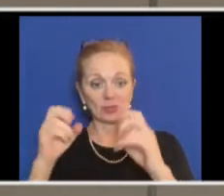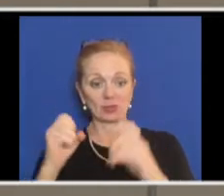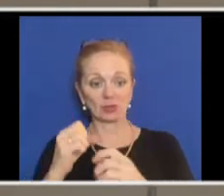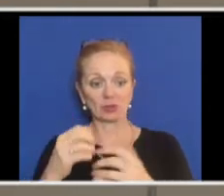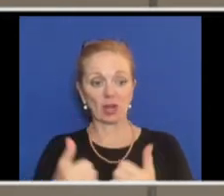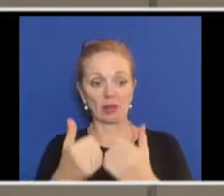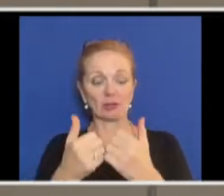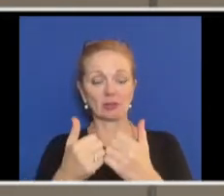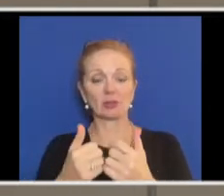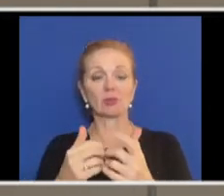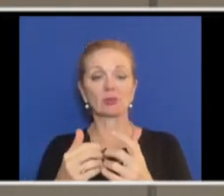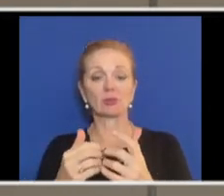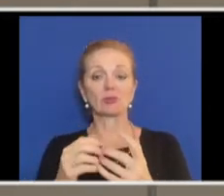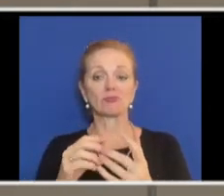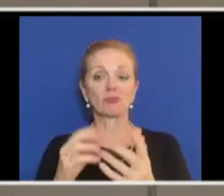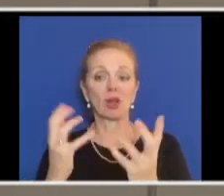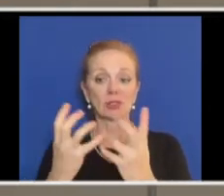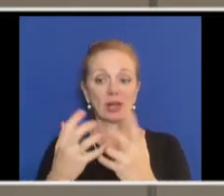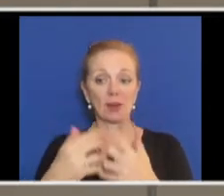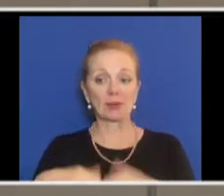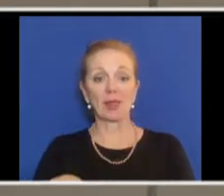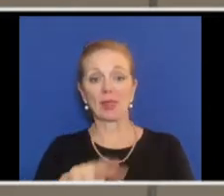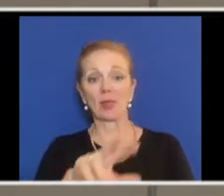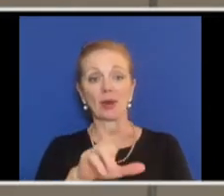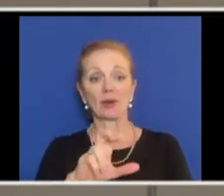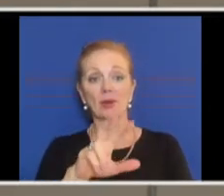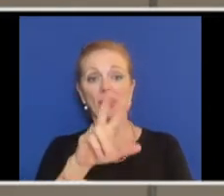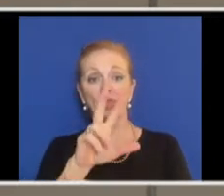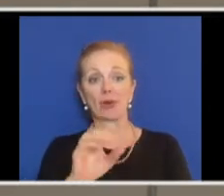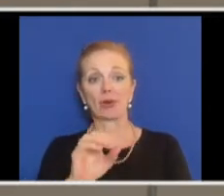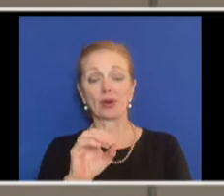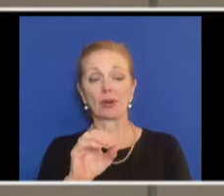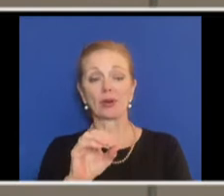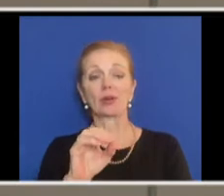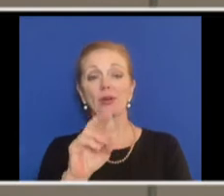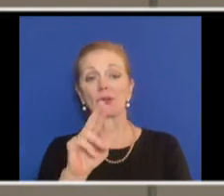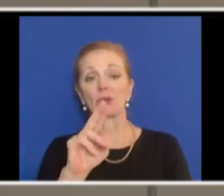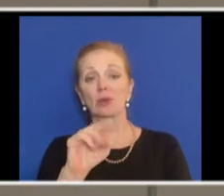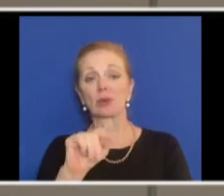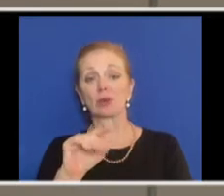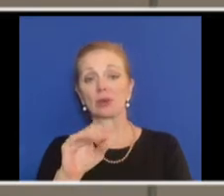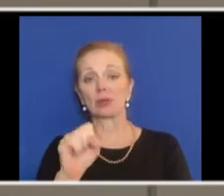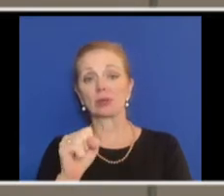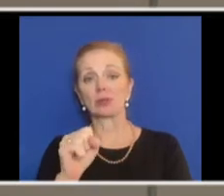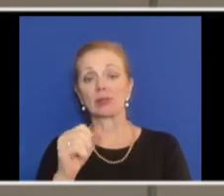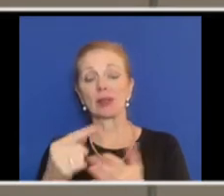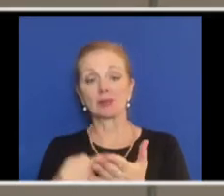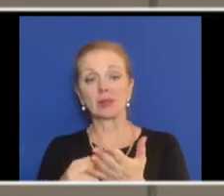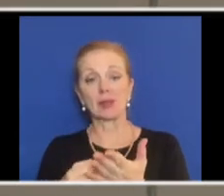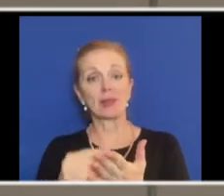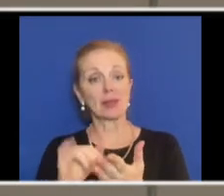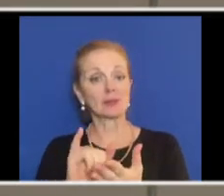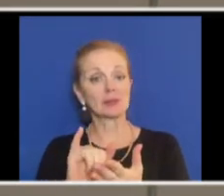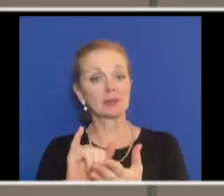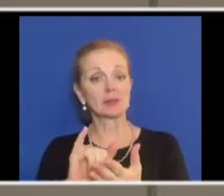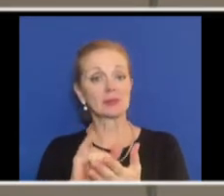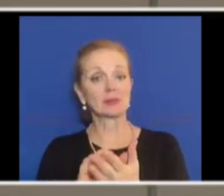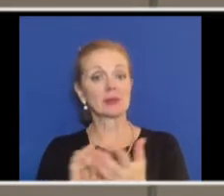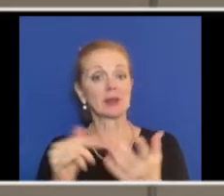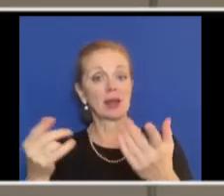to accommodate these 330 plus units but that is in discussion and that discussion happened after